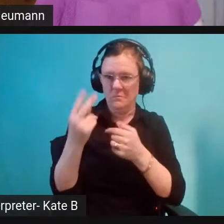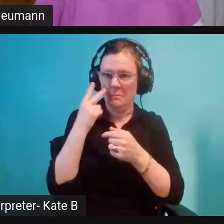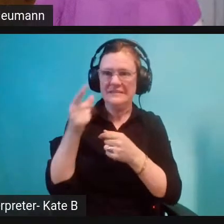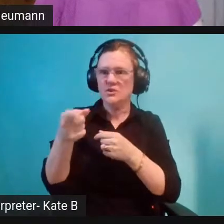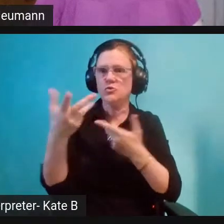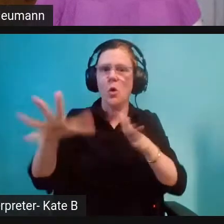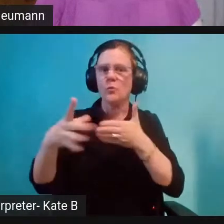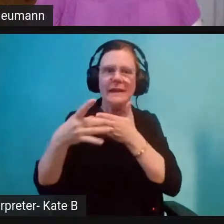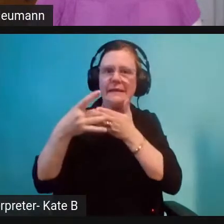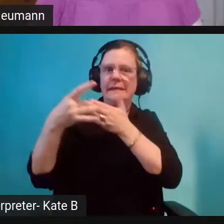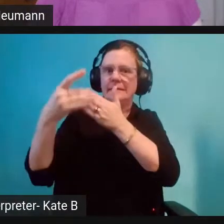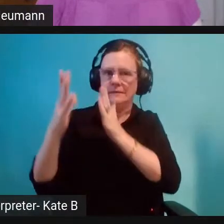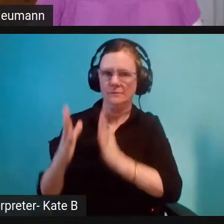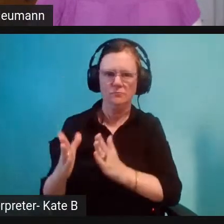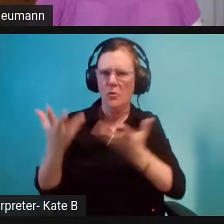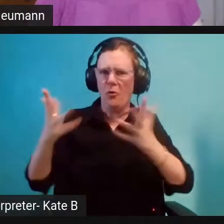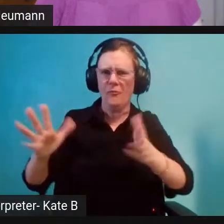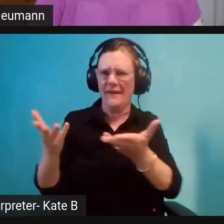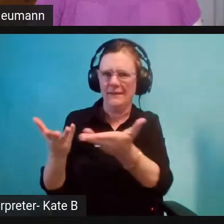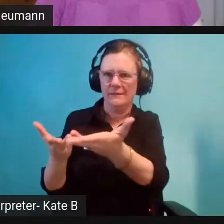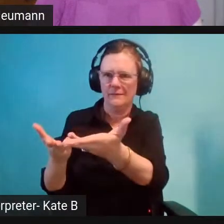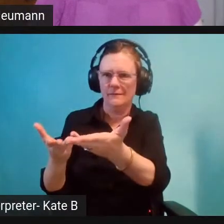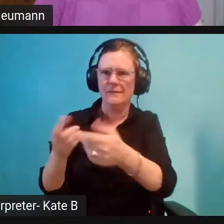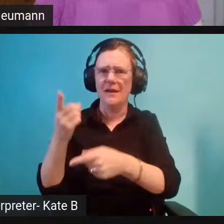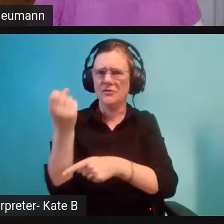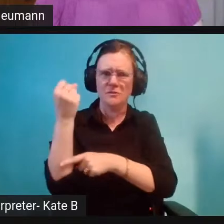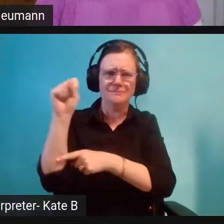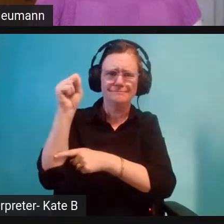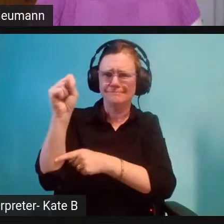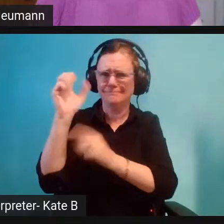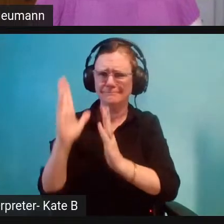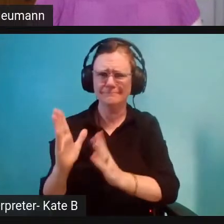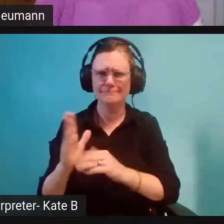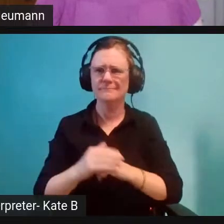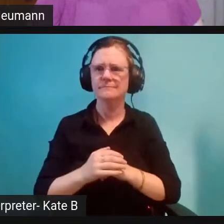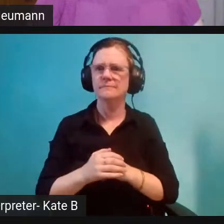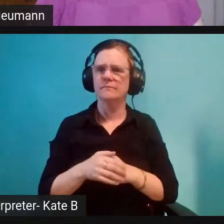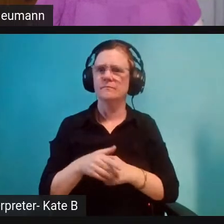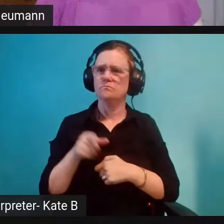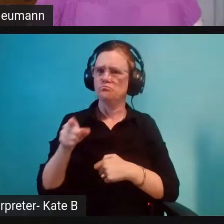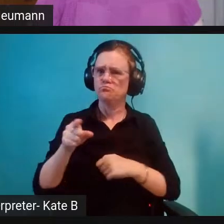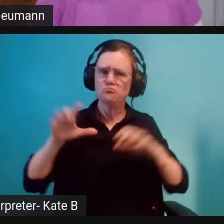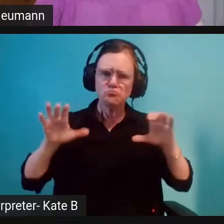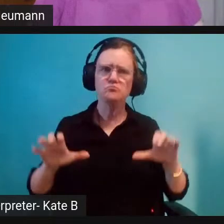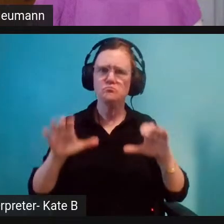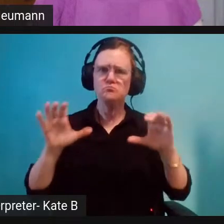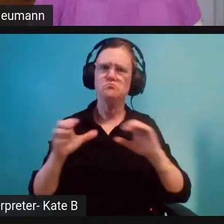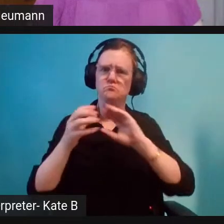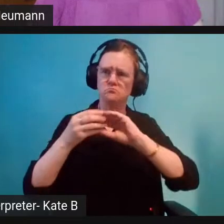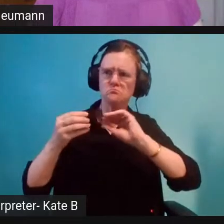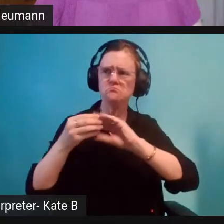leaders and you're activists. You're doing things and you understand